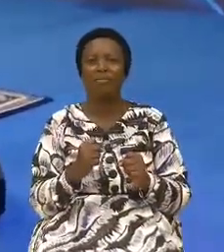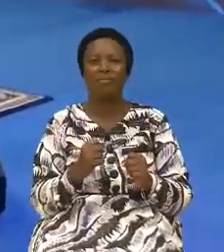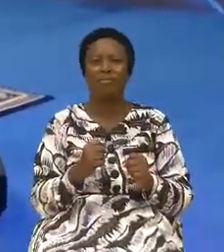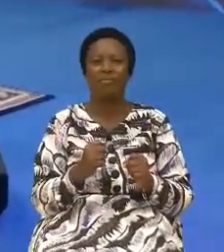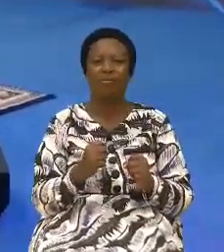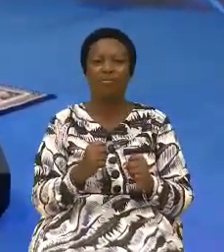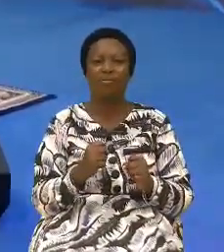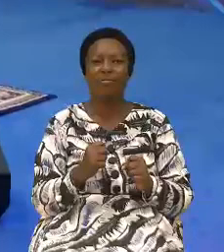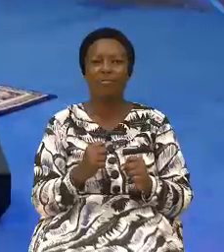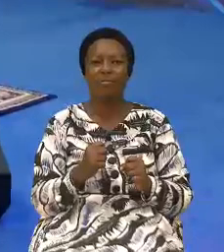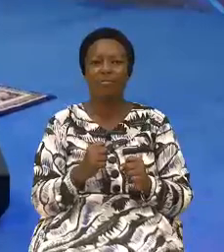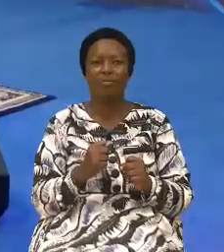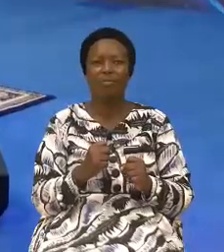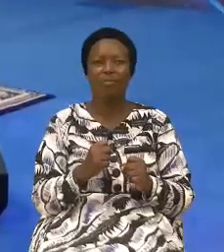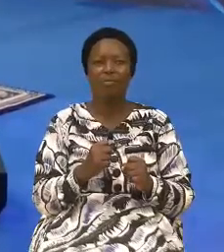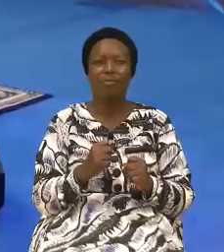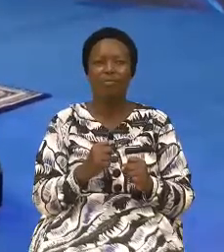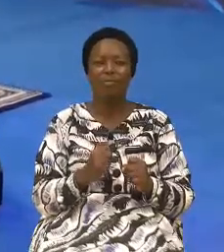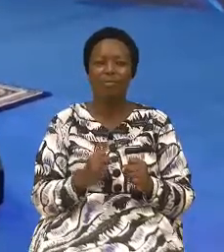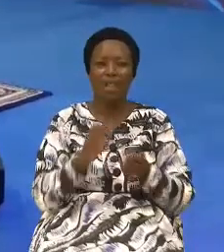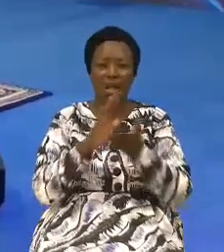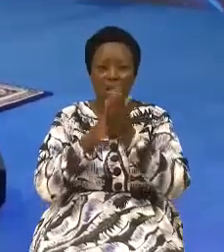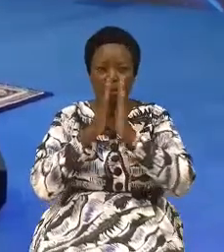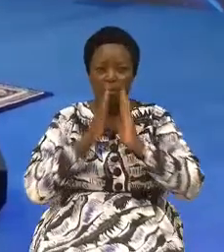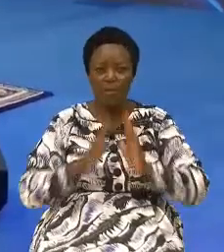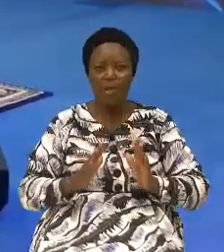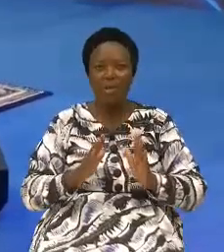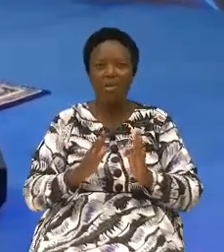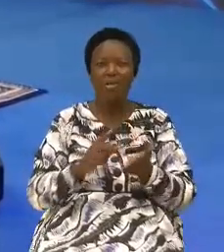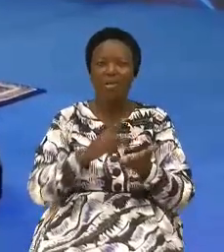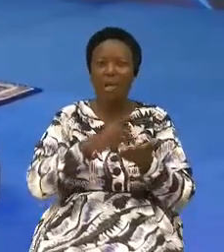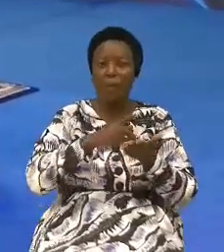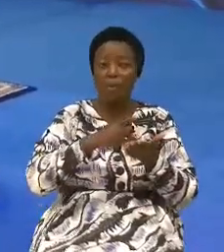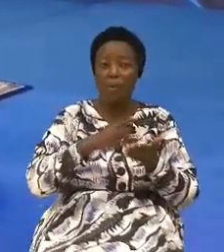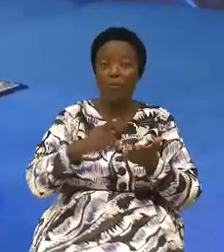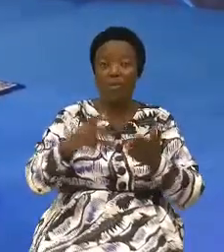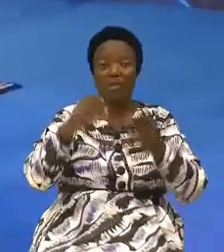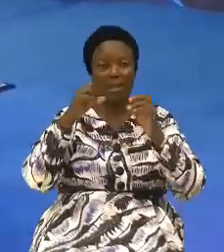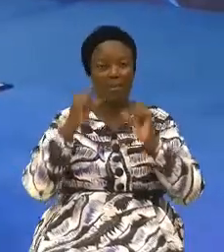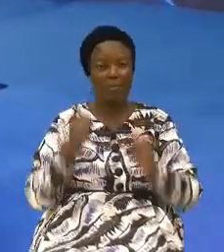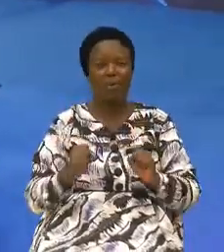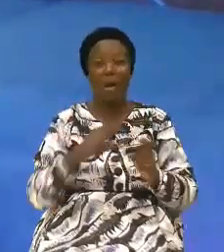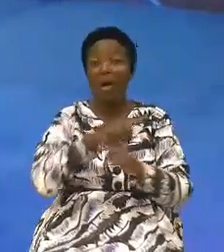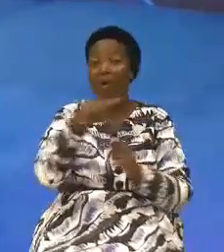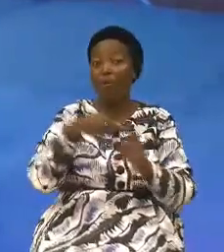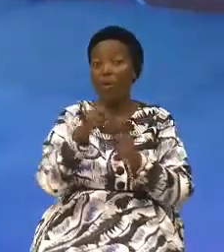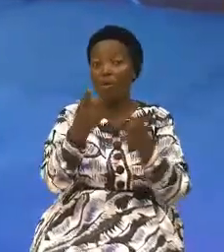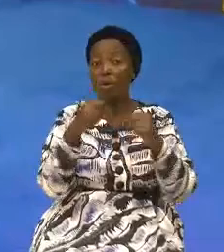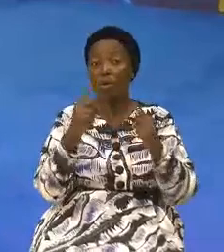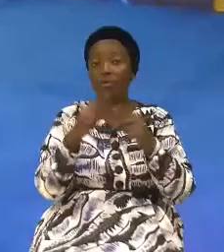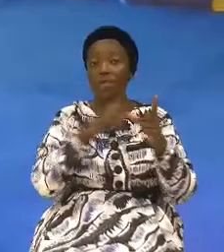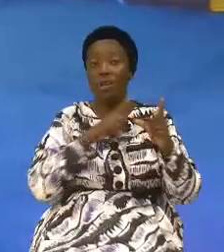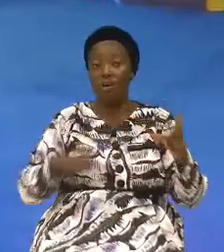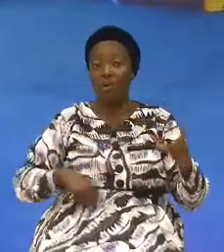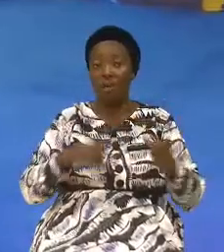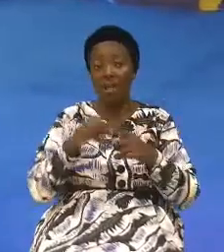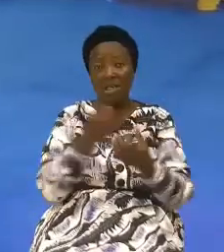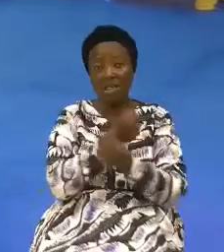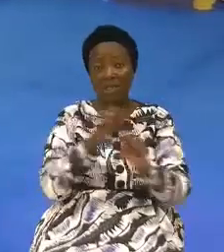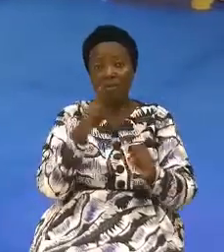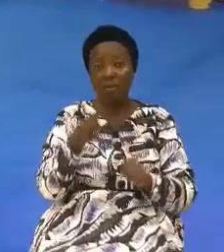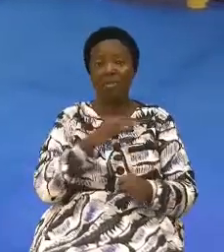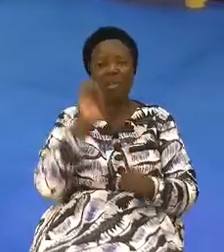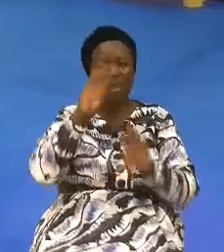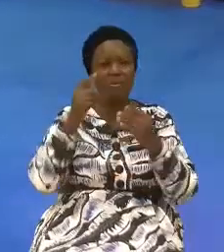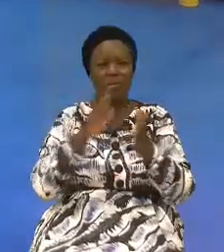Peace, purity, power. When you come to the Lord and he saves you, he gives you peace in